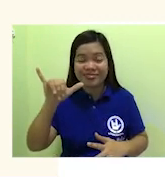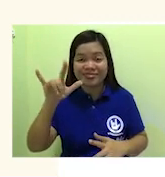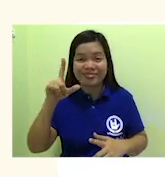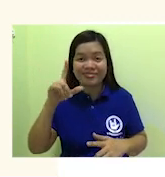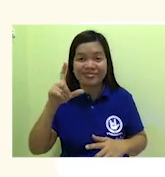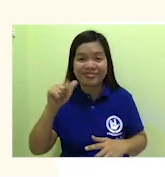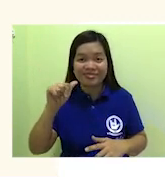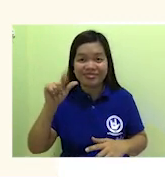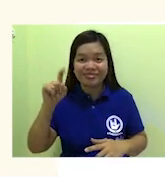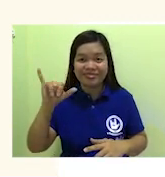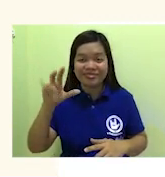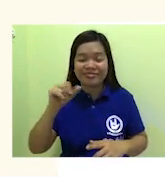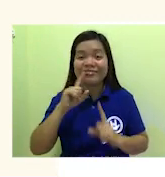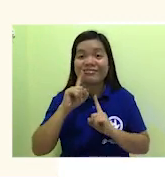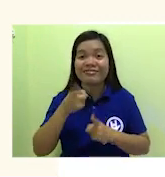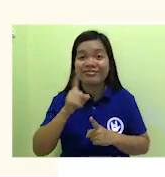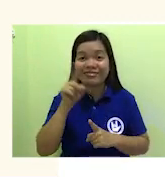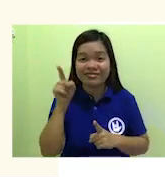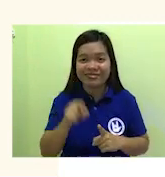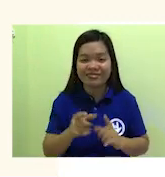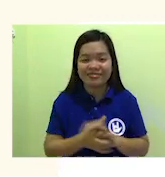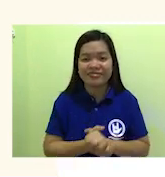y-axis.